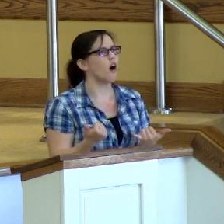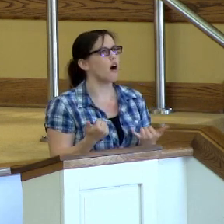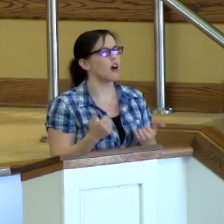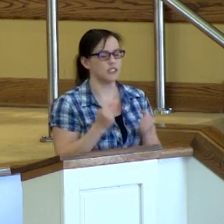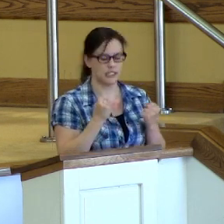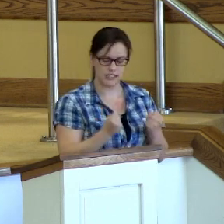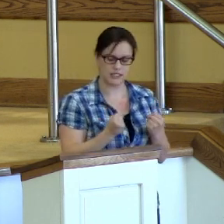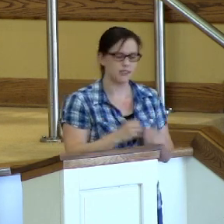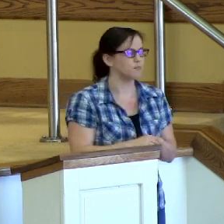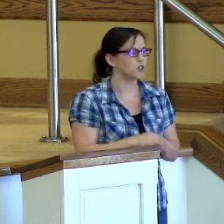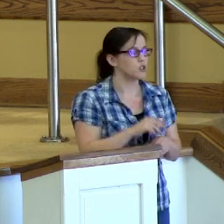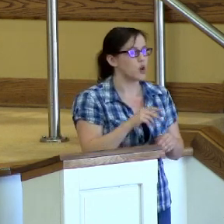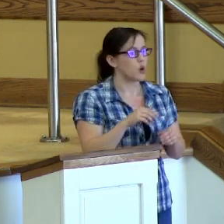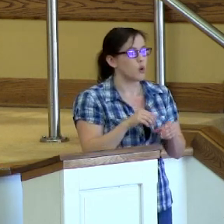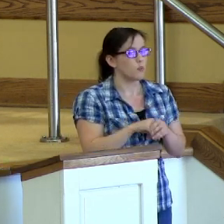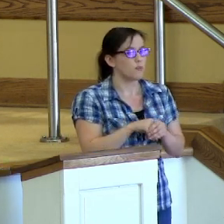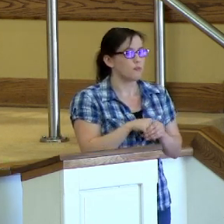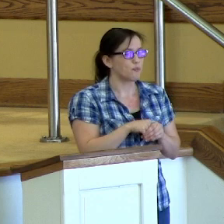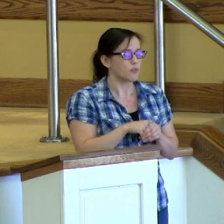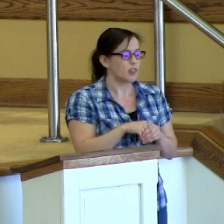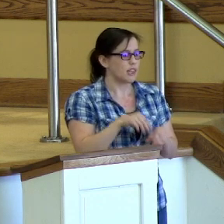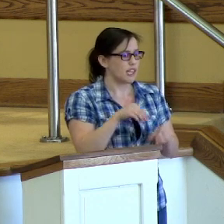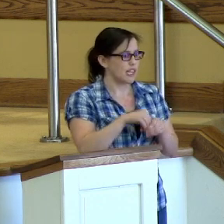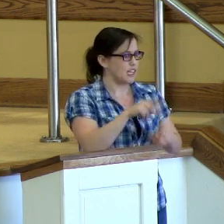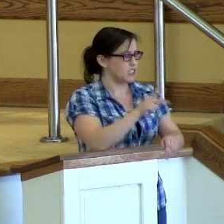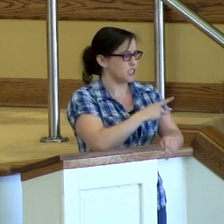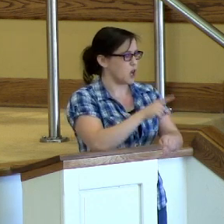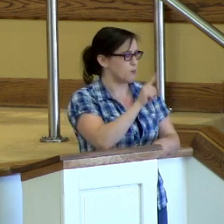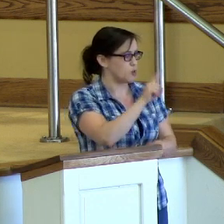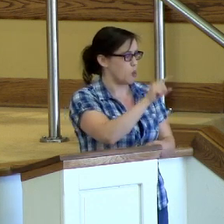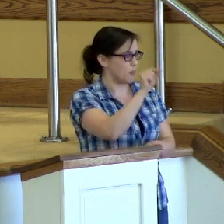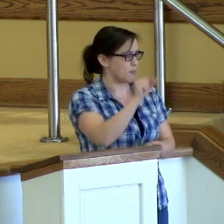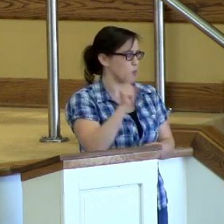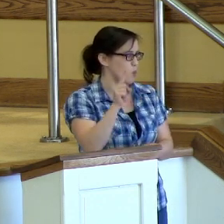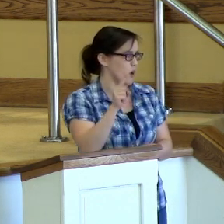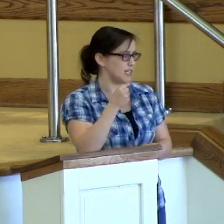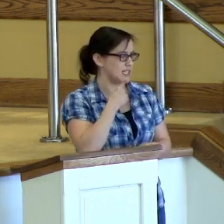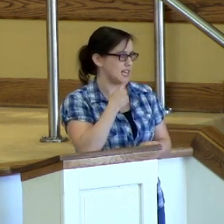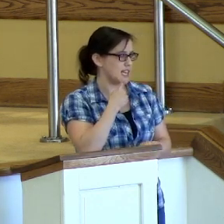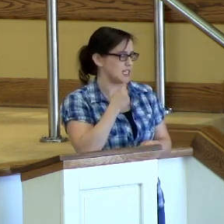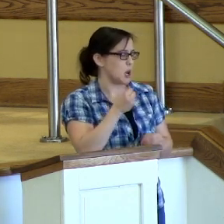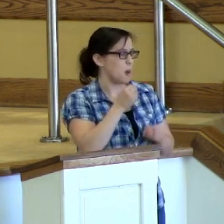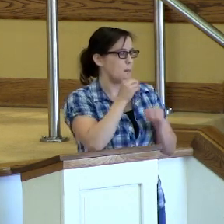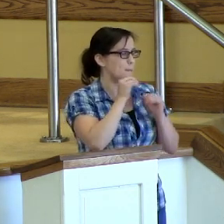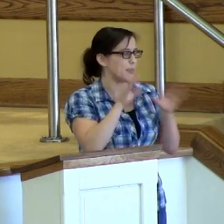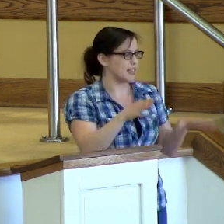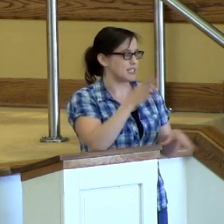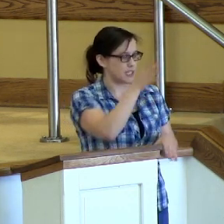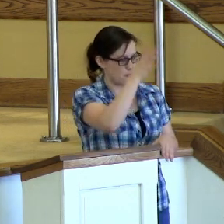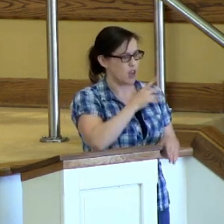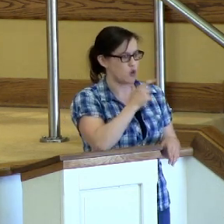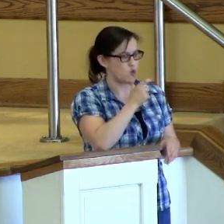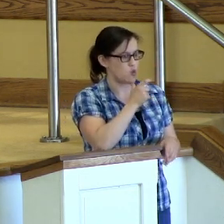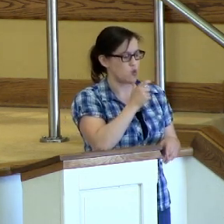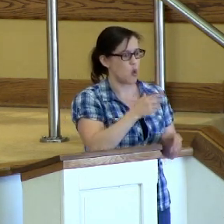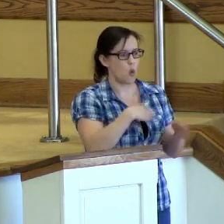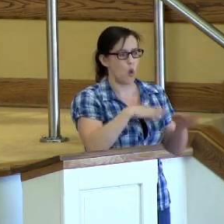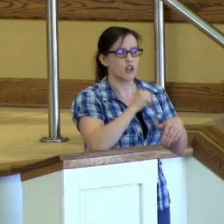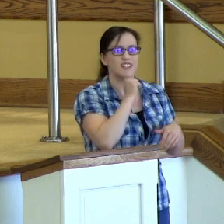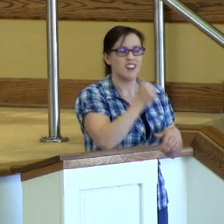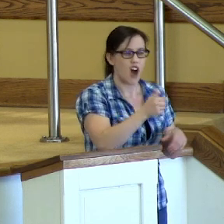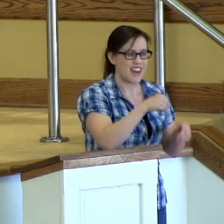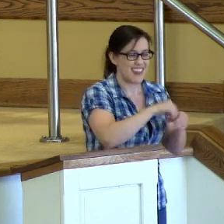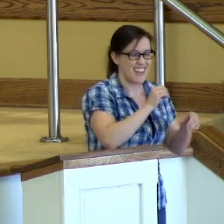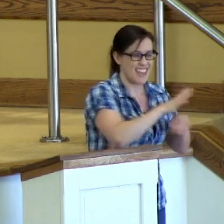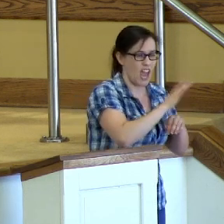Psalms 1:1, it says, blessed is the man that walketh not in the counsel of the ungodly, or in the counsel of the ungodly, nor